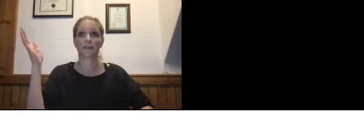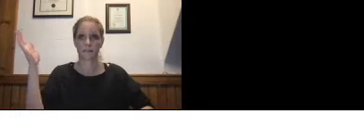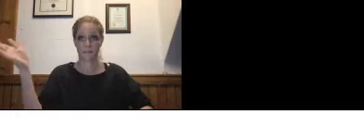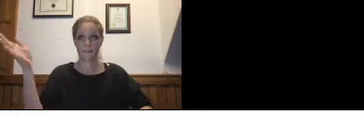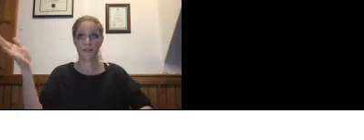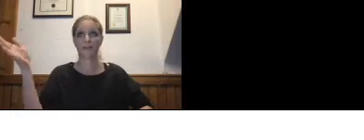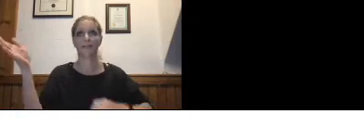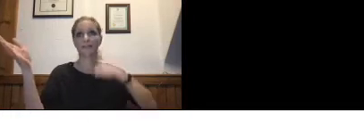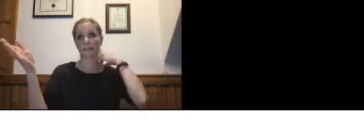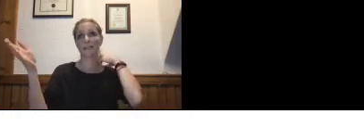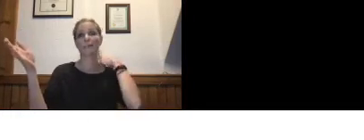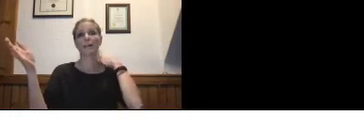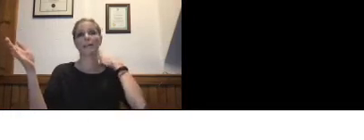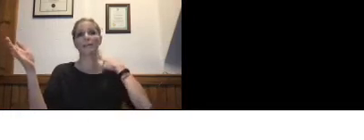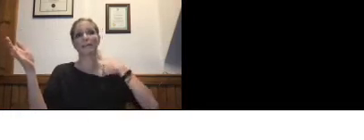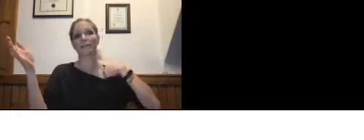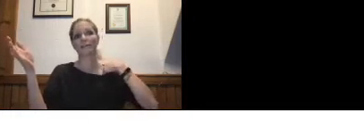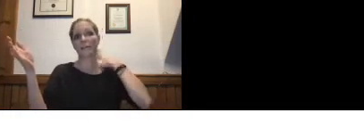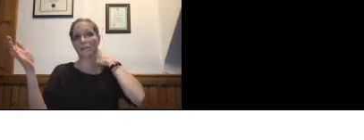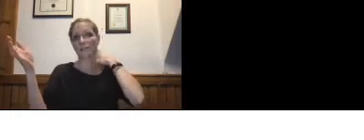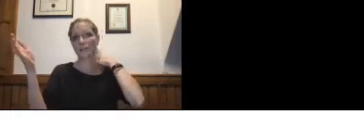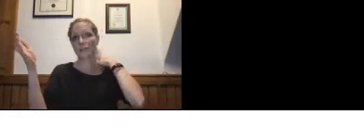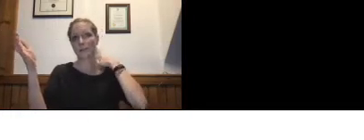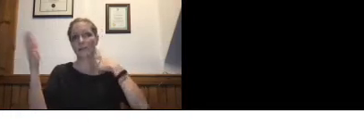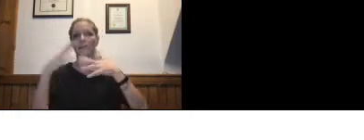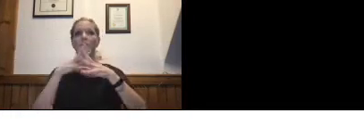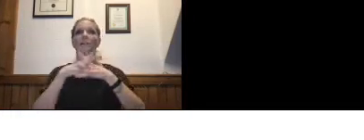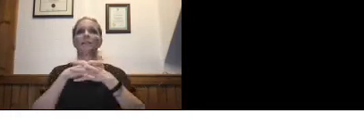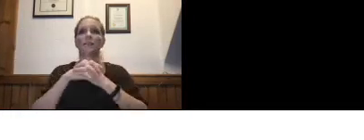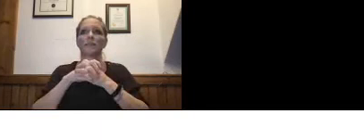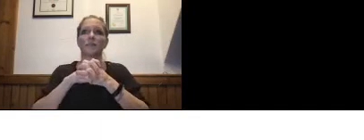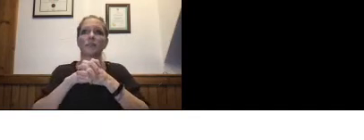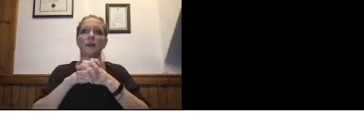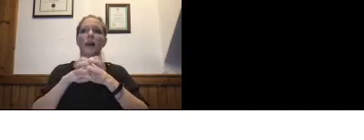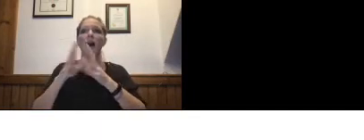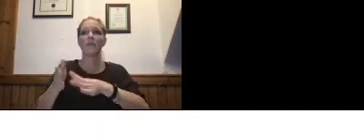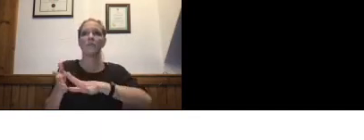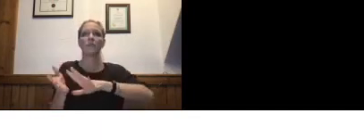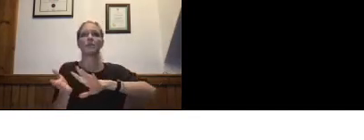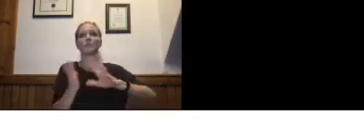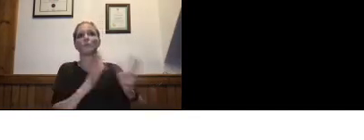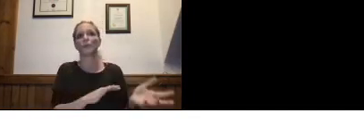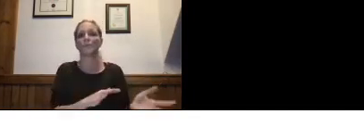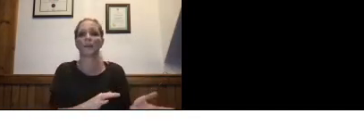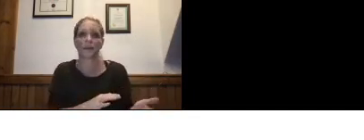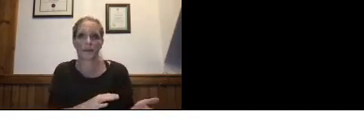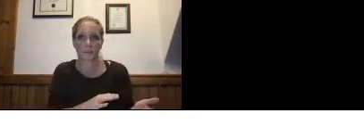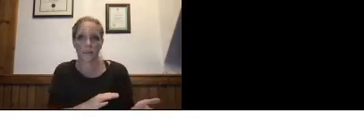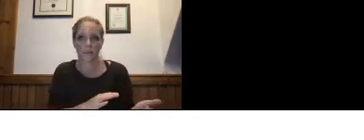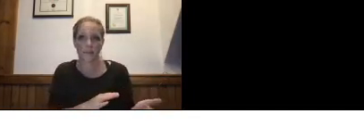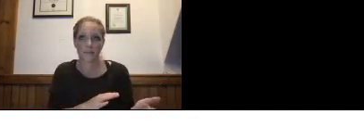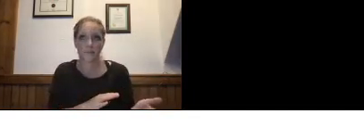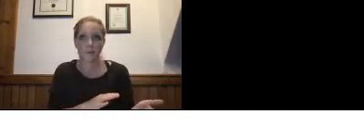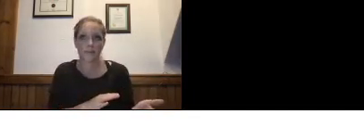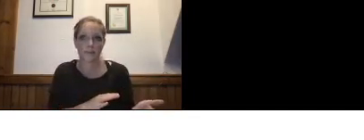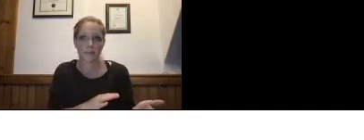Potter carried the CAG expansion in his Huntington gene, half of his sperm would